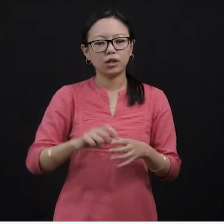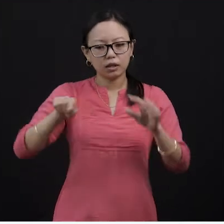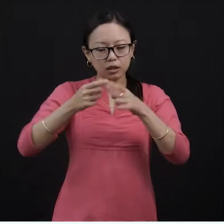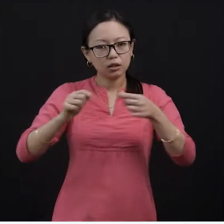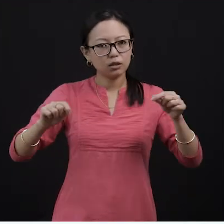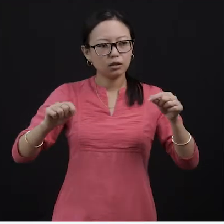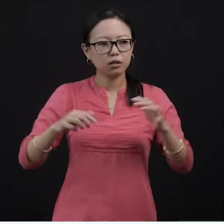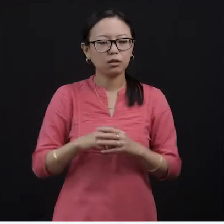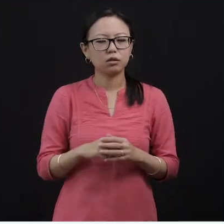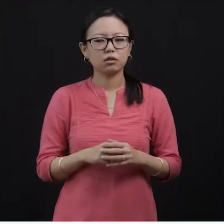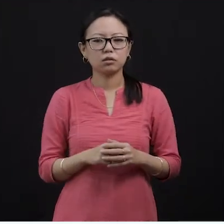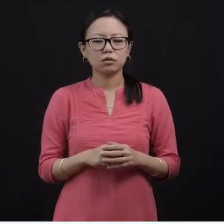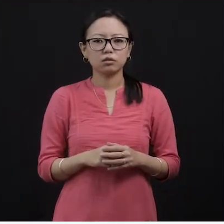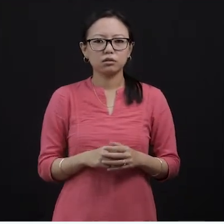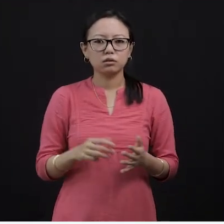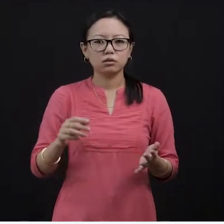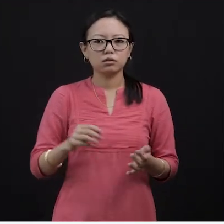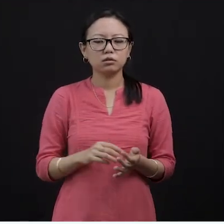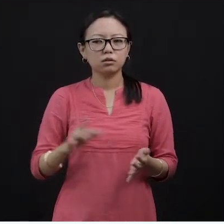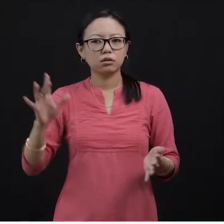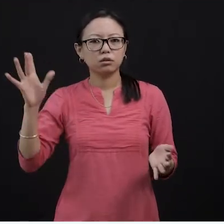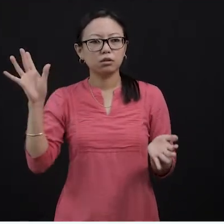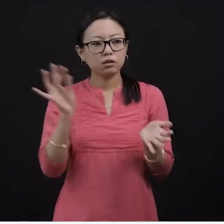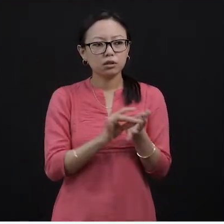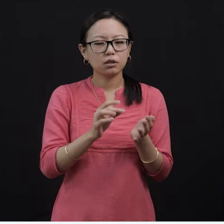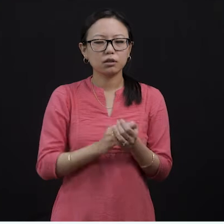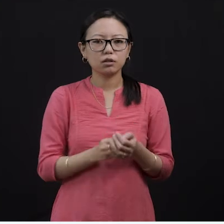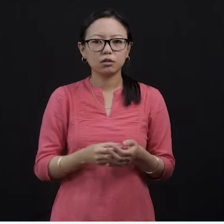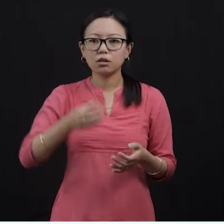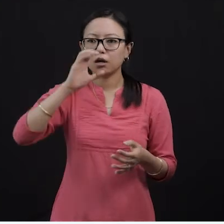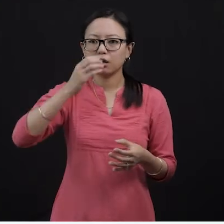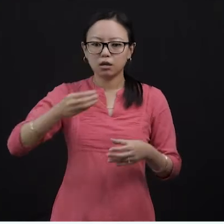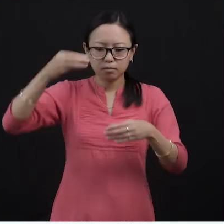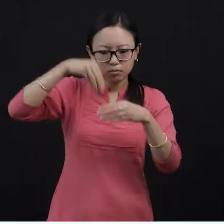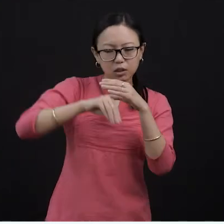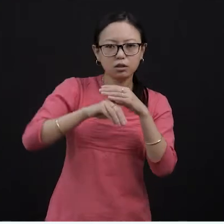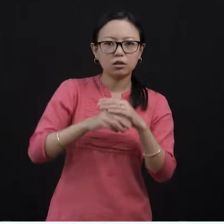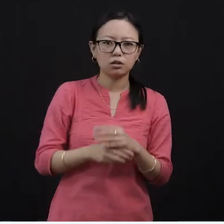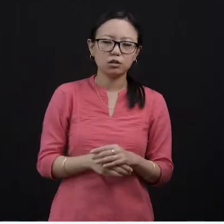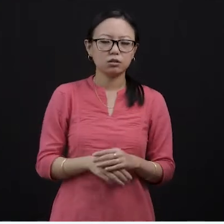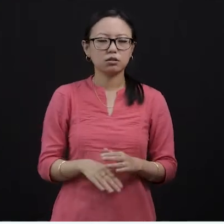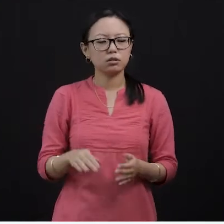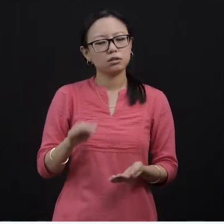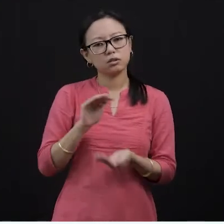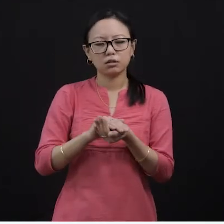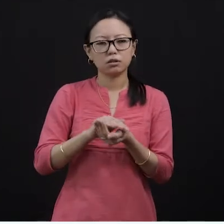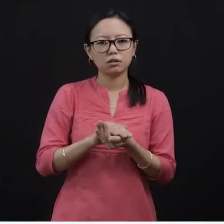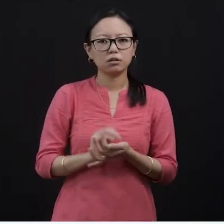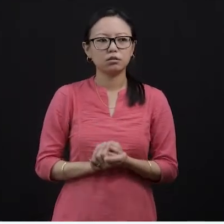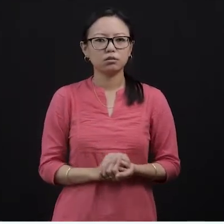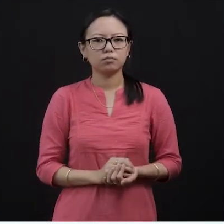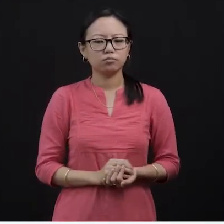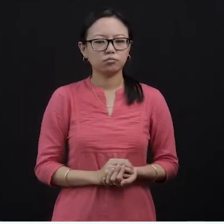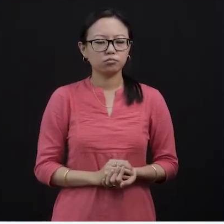okay? And we have to make sure that the others, they don't see this magnet. So after we put